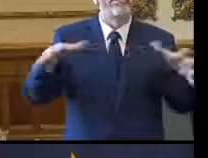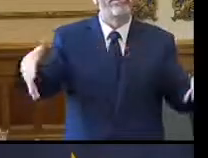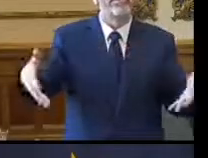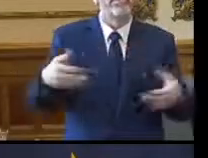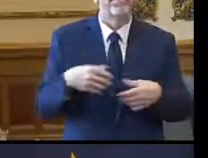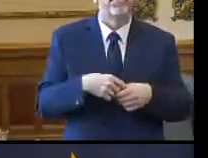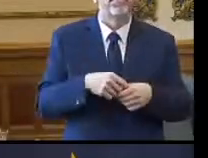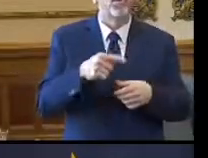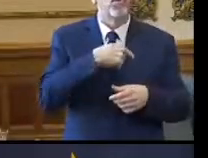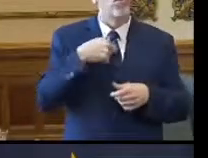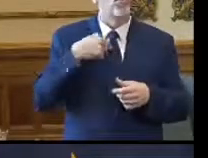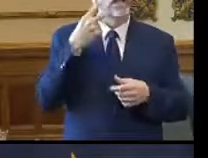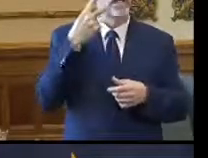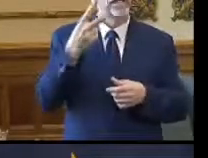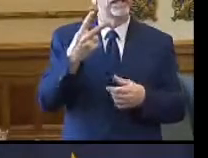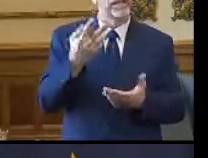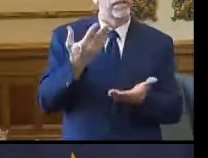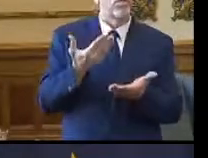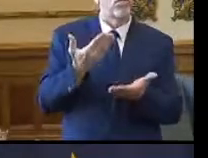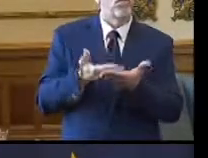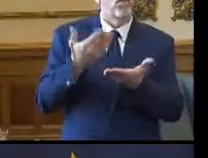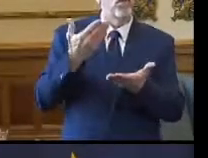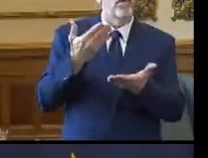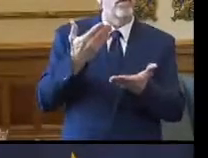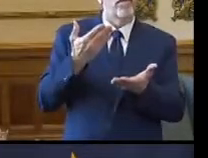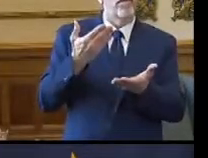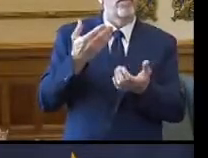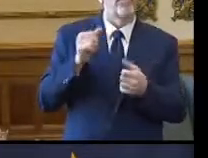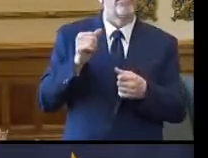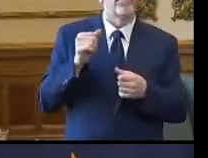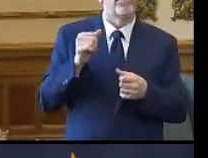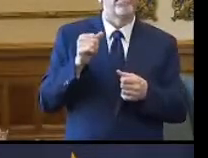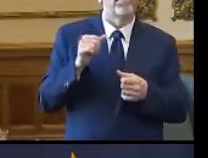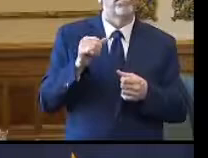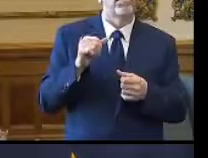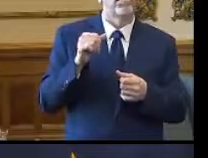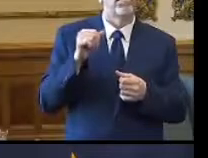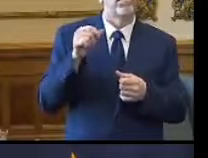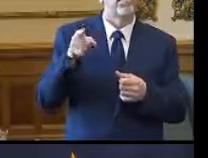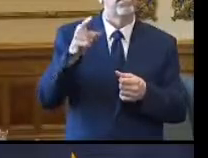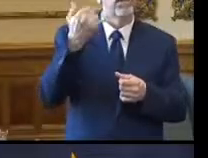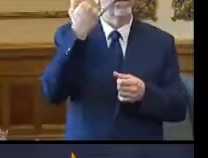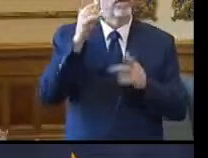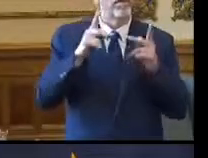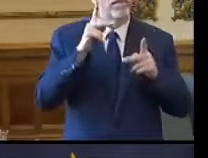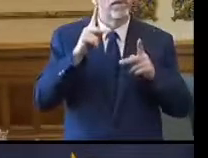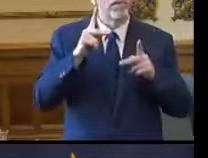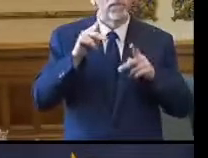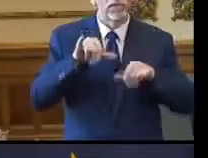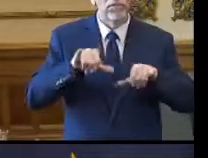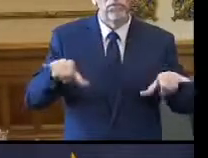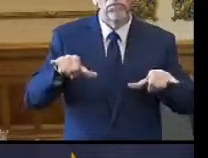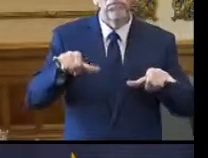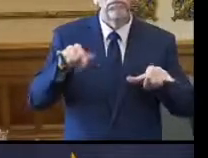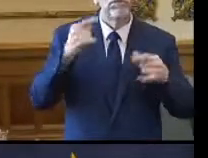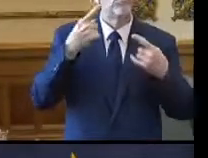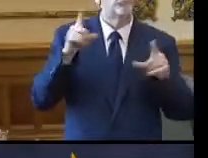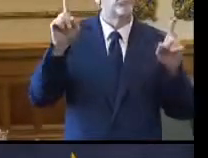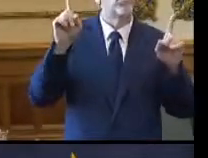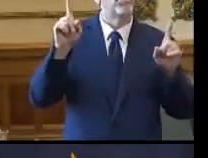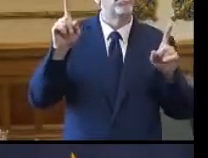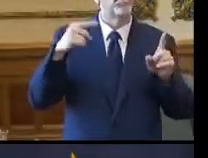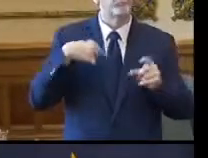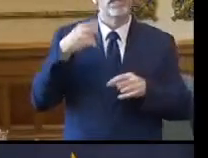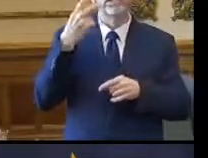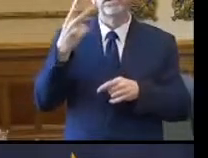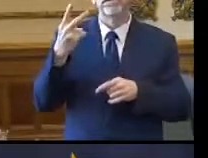see proof positive cases where mitigation efforts have worked. And we